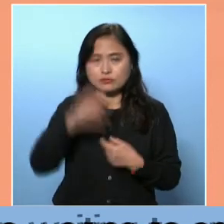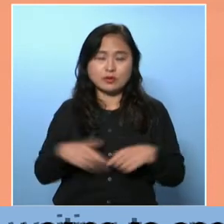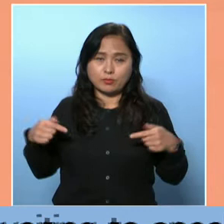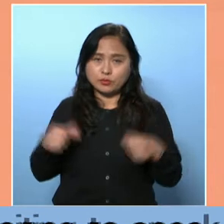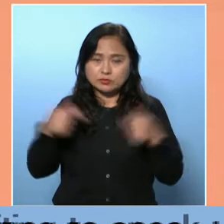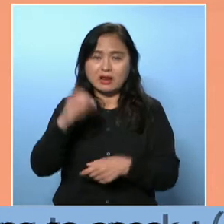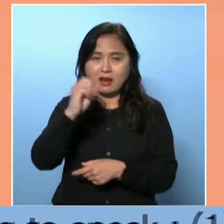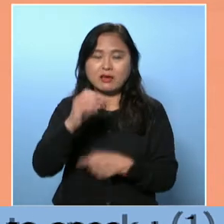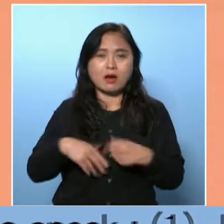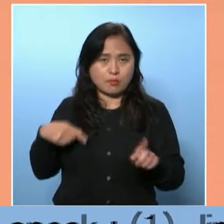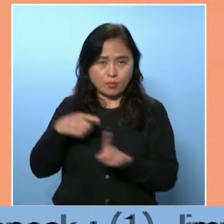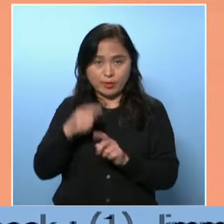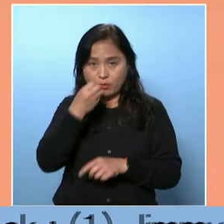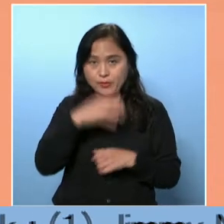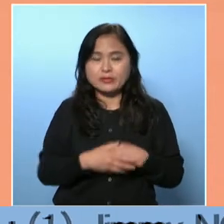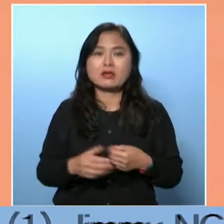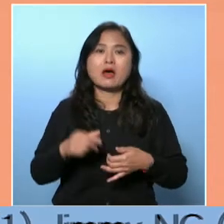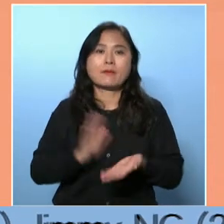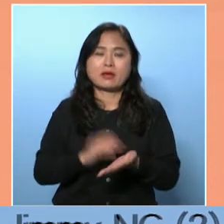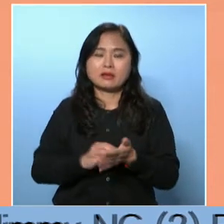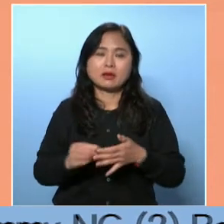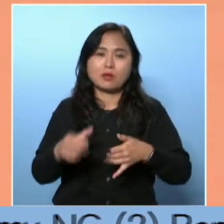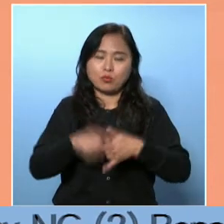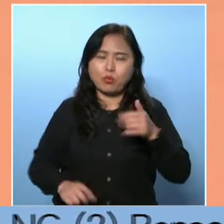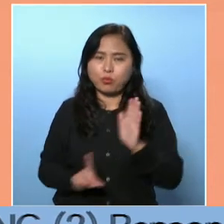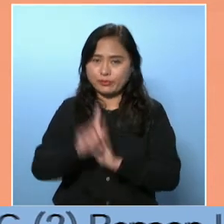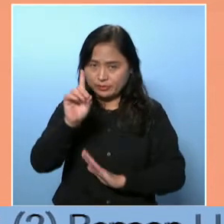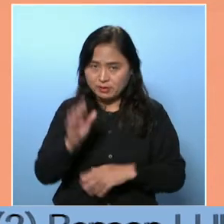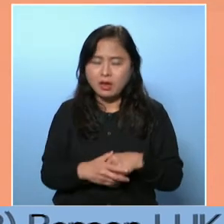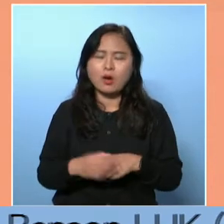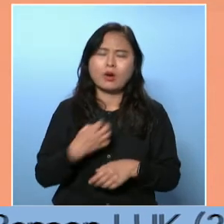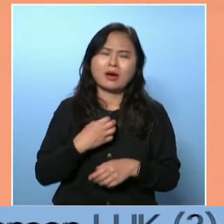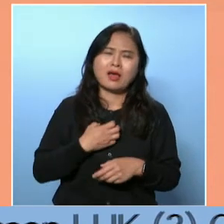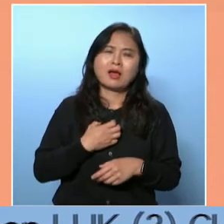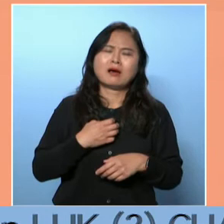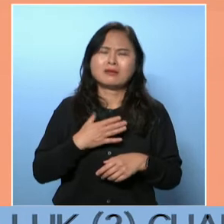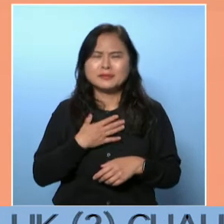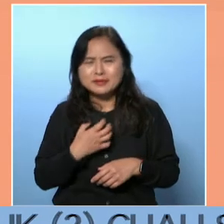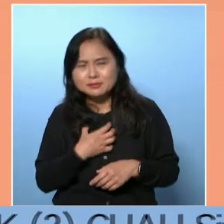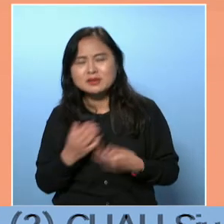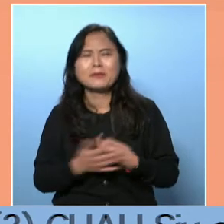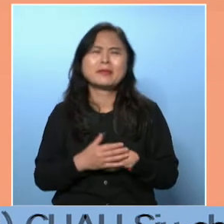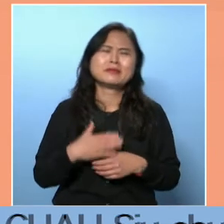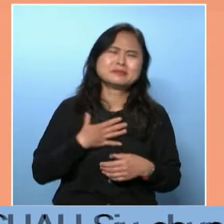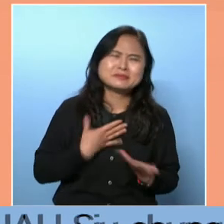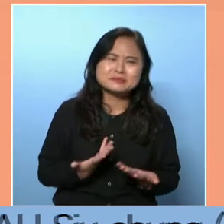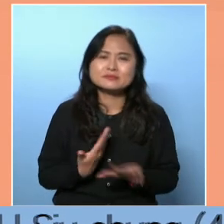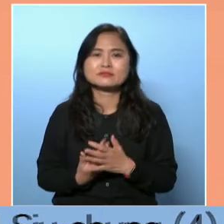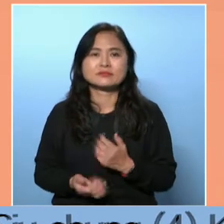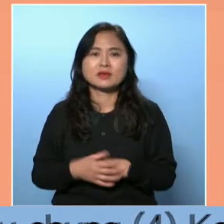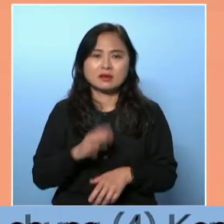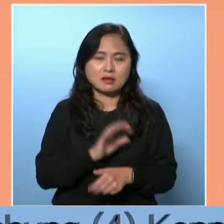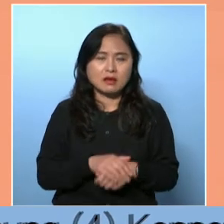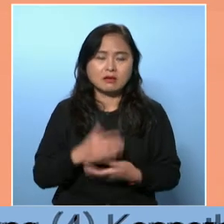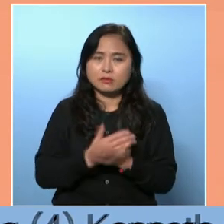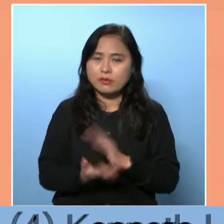and procure services from them. I understand that when a number of cases are rising, members of